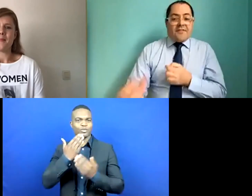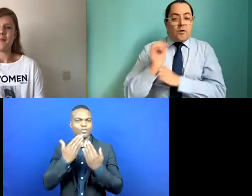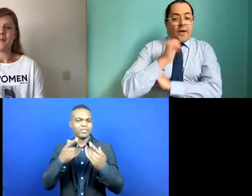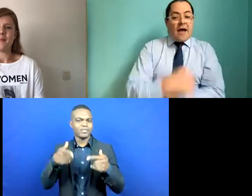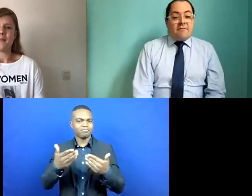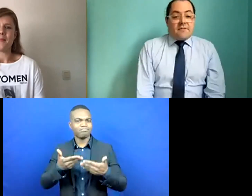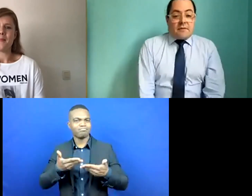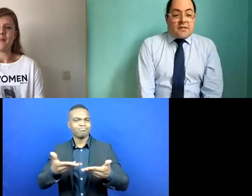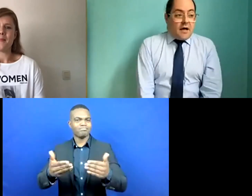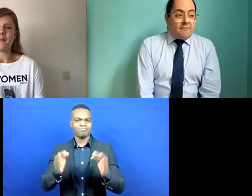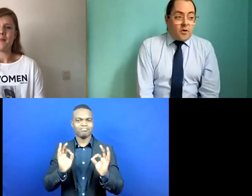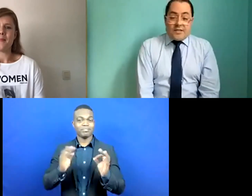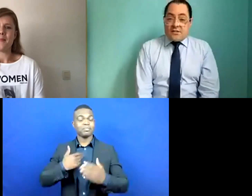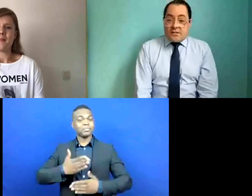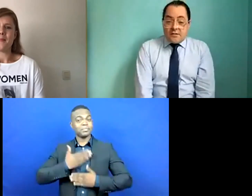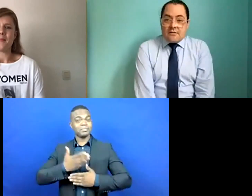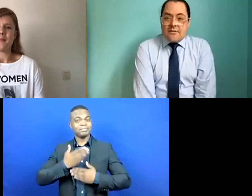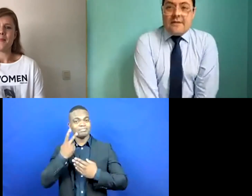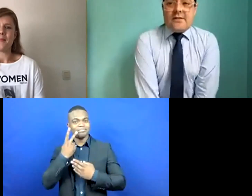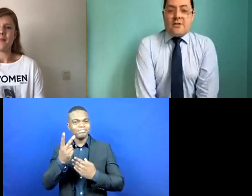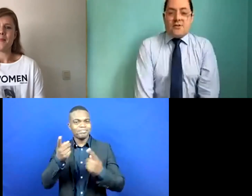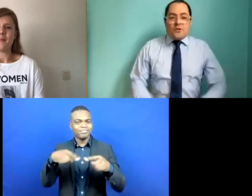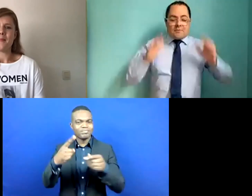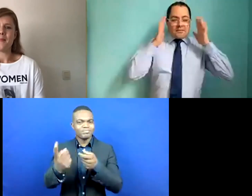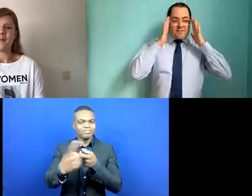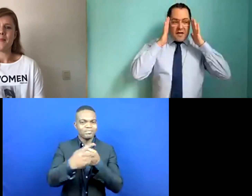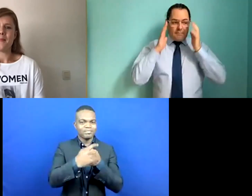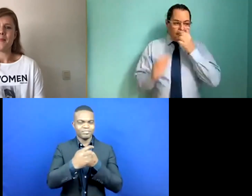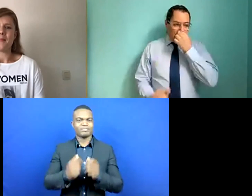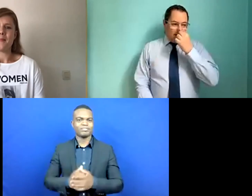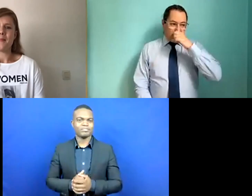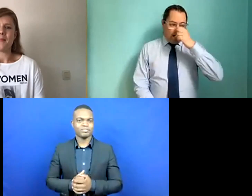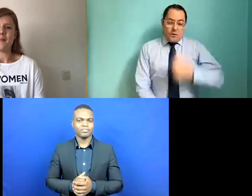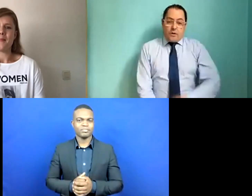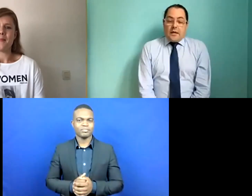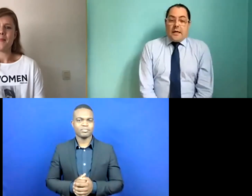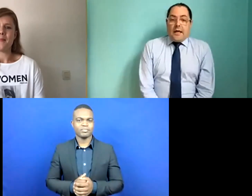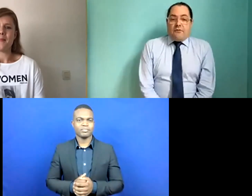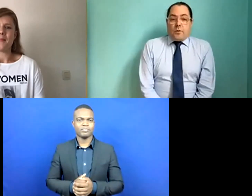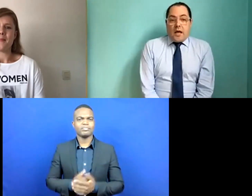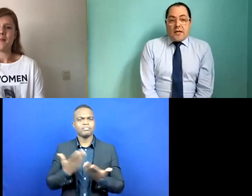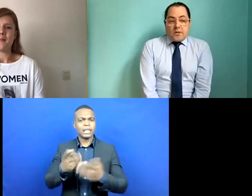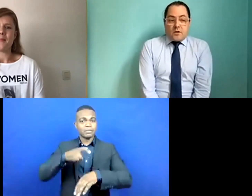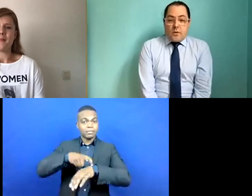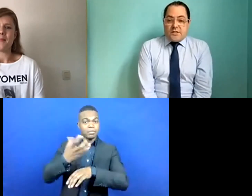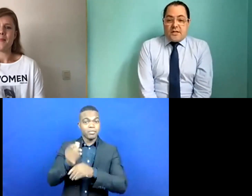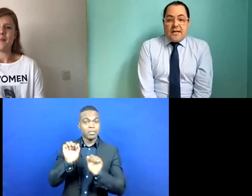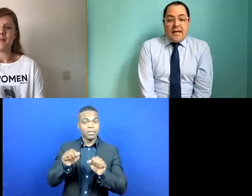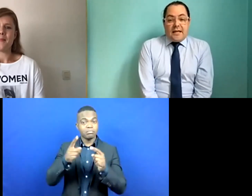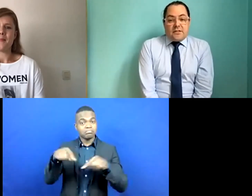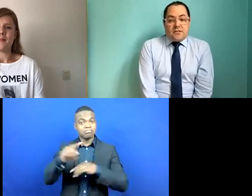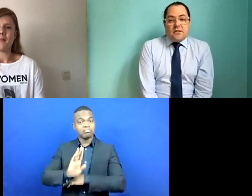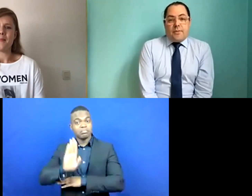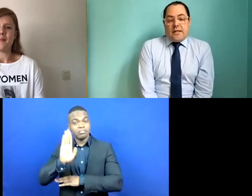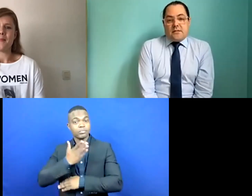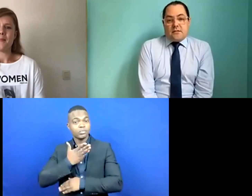I think we have some time for questions, just a short amount of time. So if you would like to ask a question in